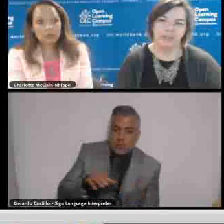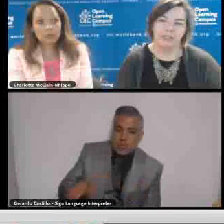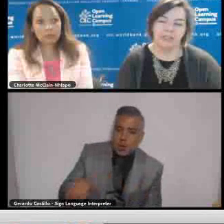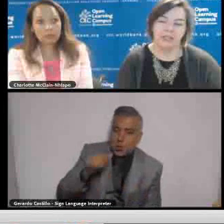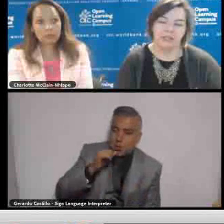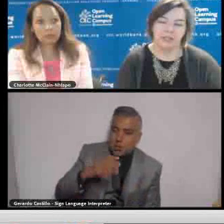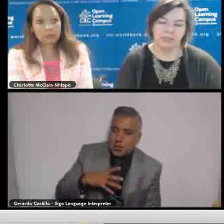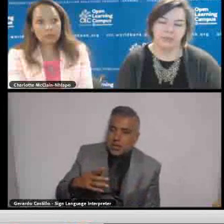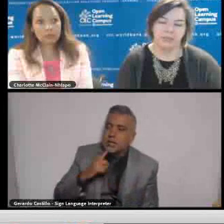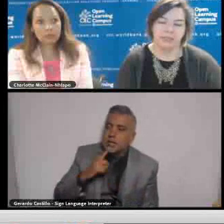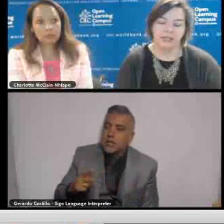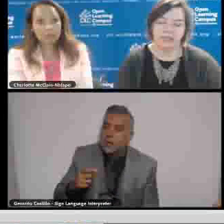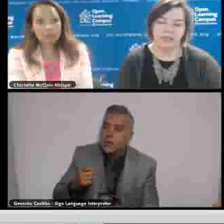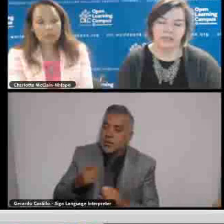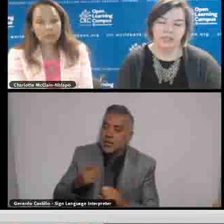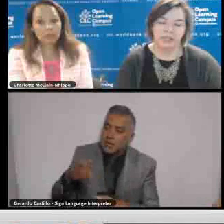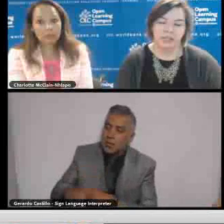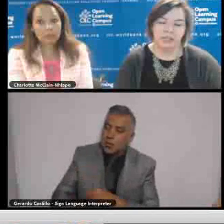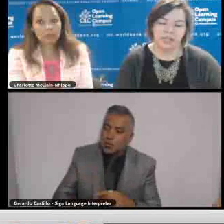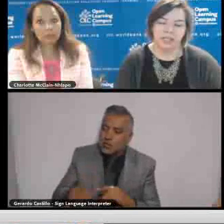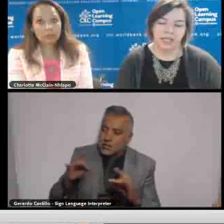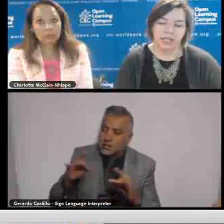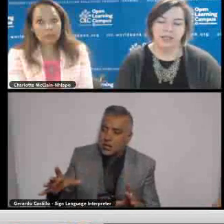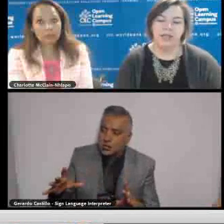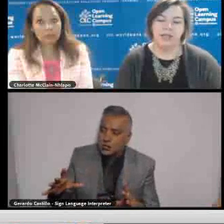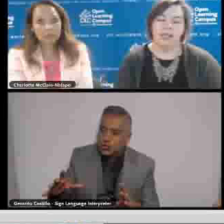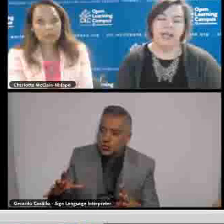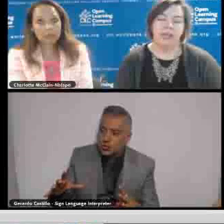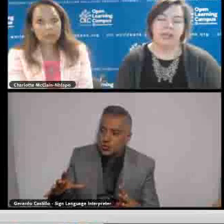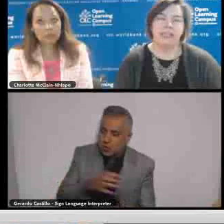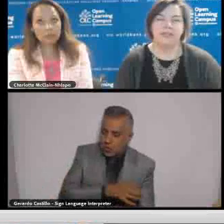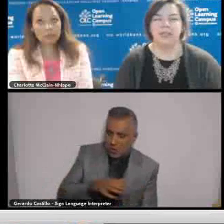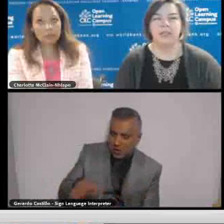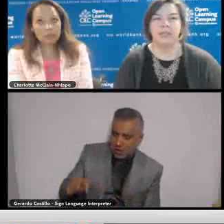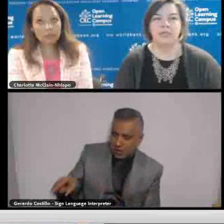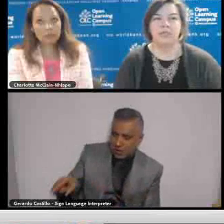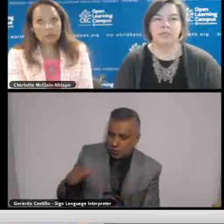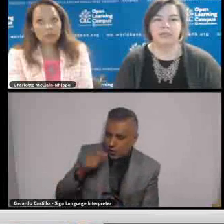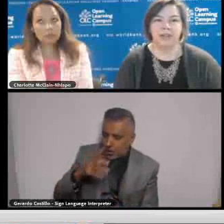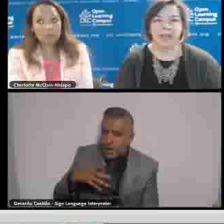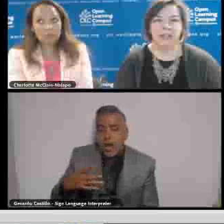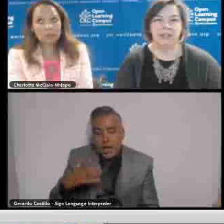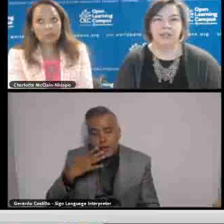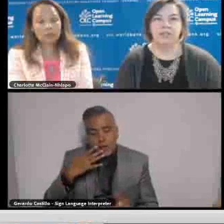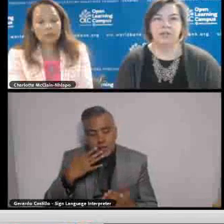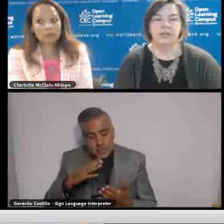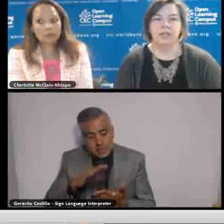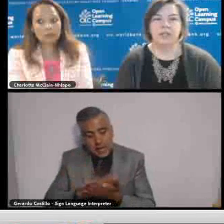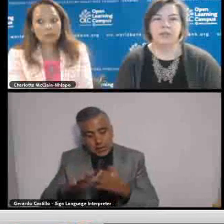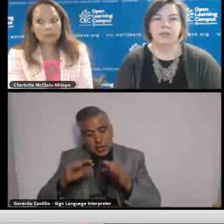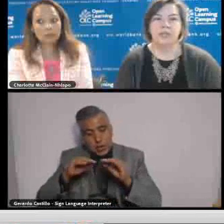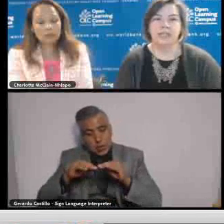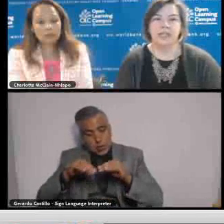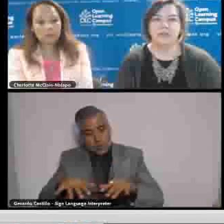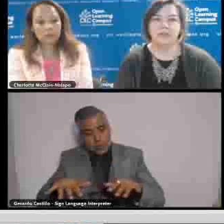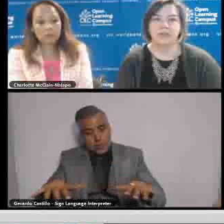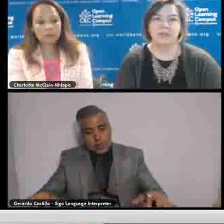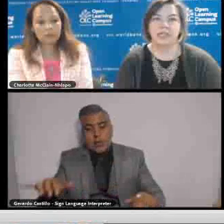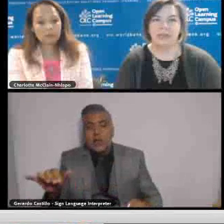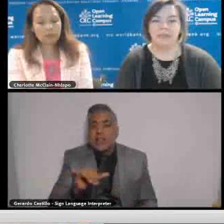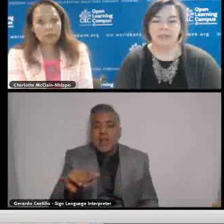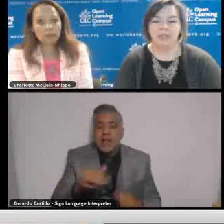immediate post-disaster context can have nice developmental ripple effects. So in Honduras, after